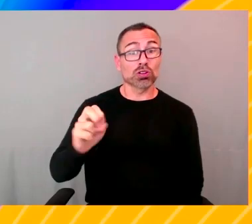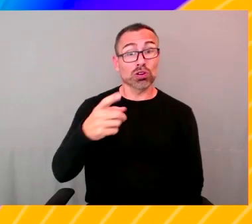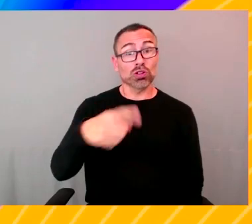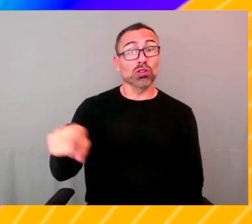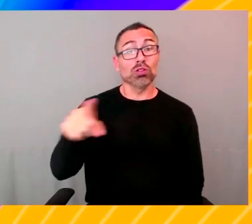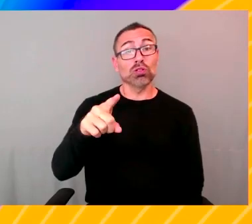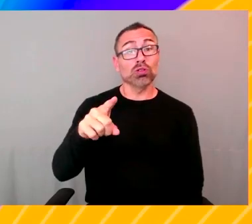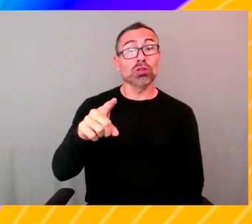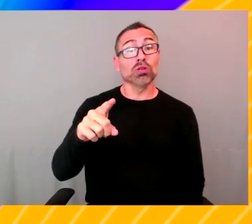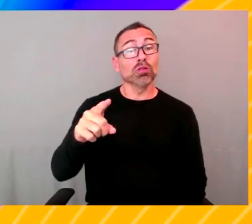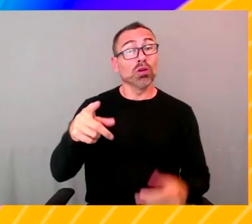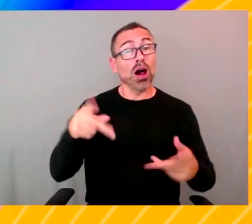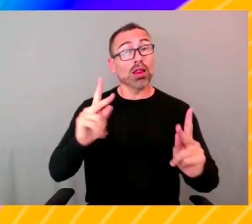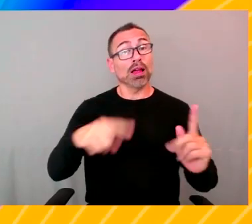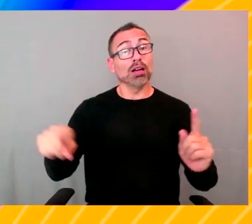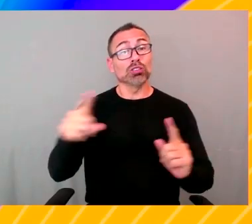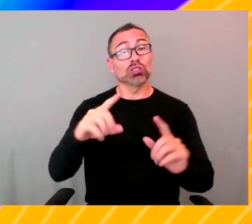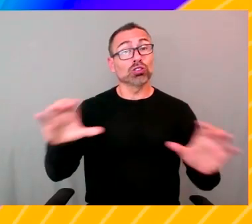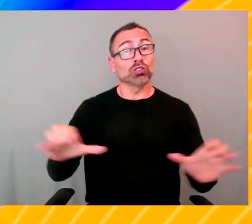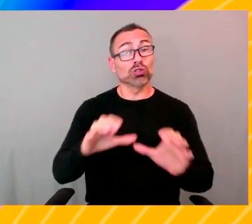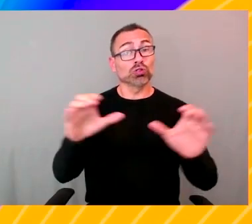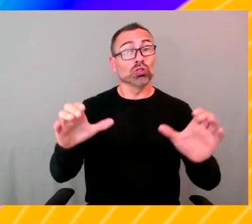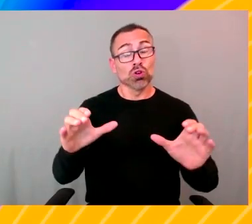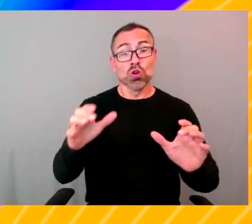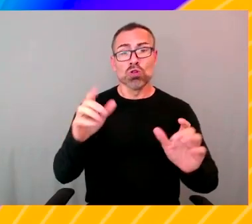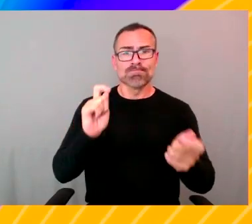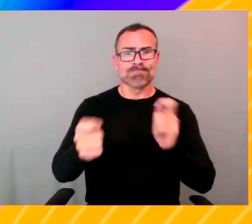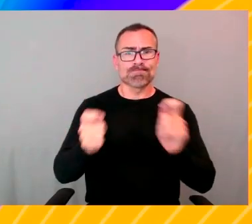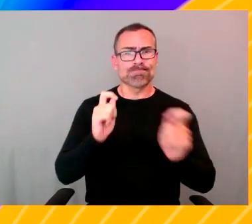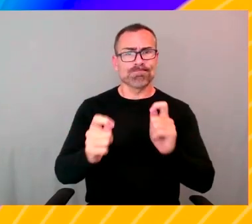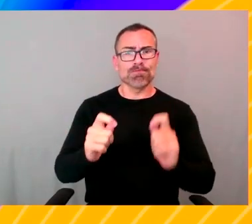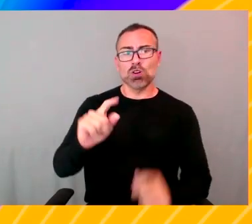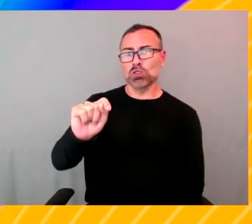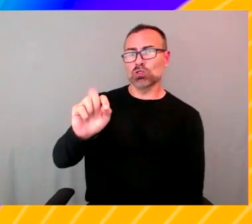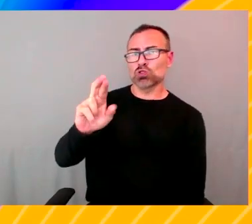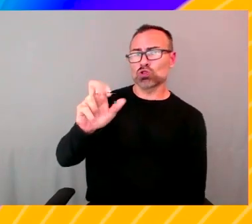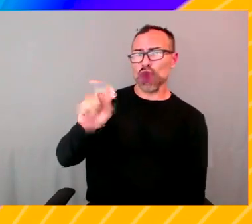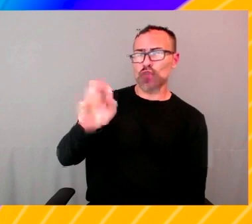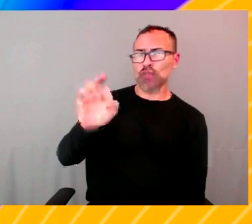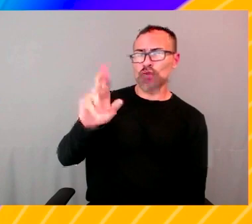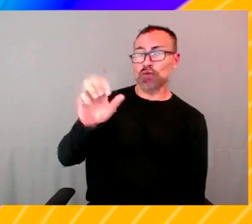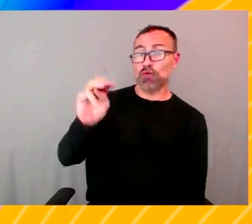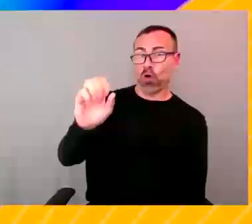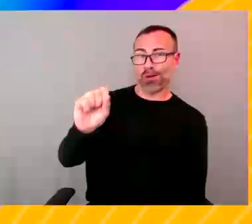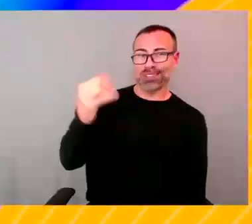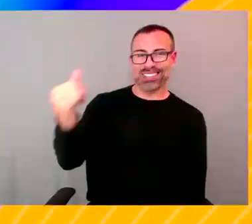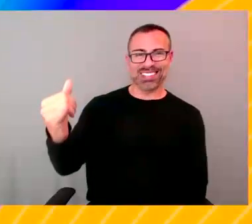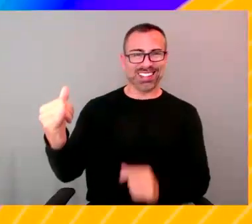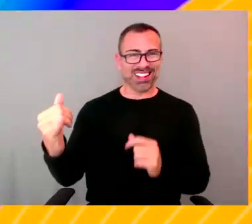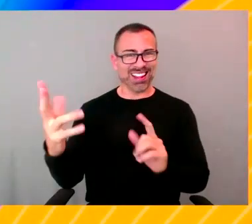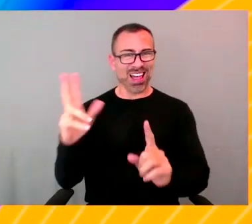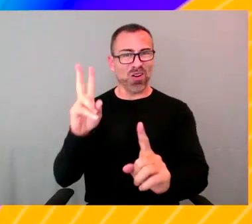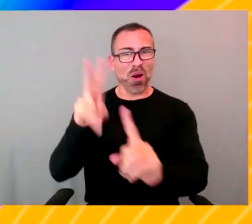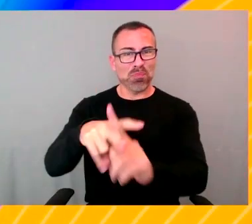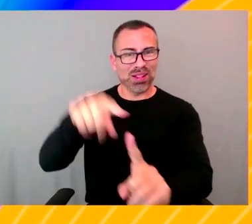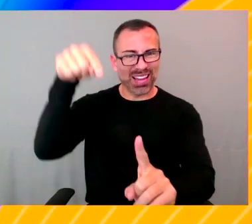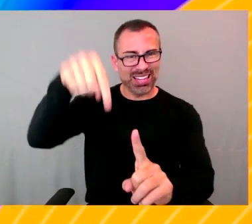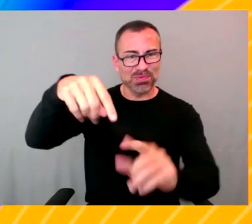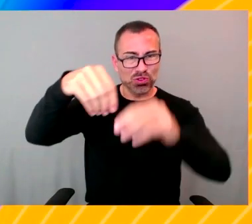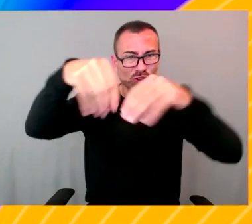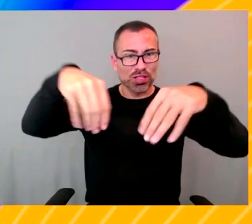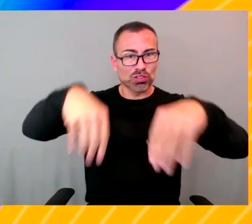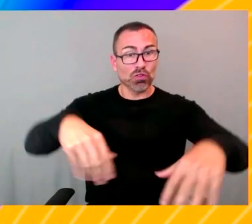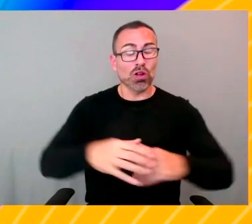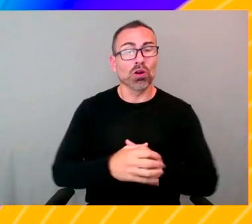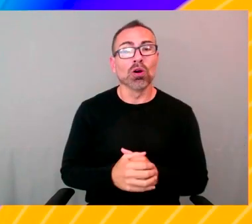create custom visual transforms and apply them as part of this flow. They also give you a flexibility in terms of